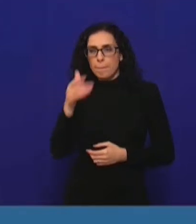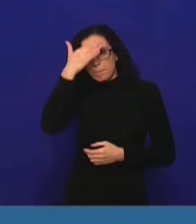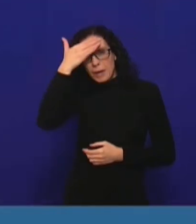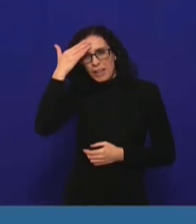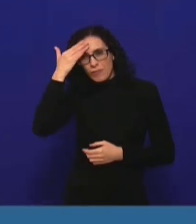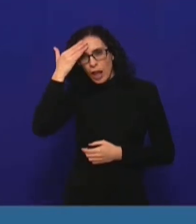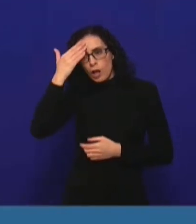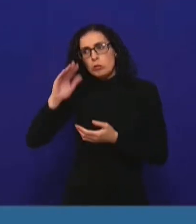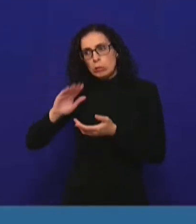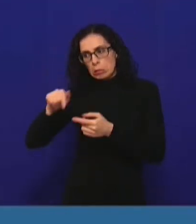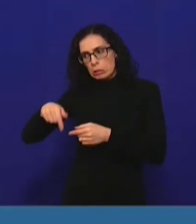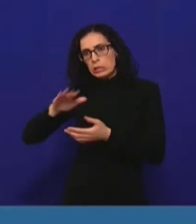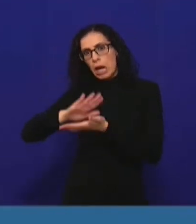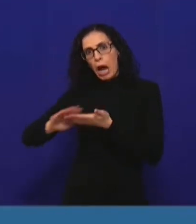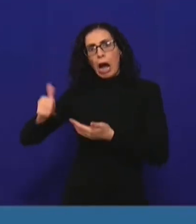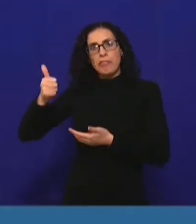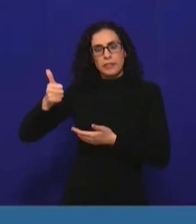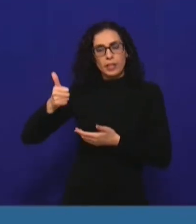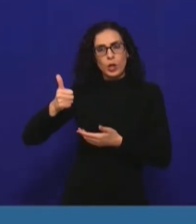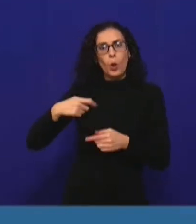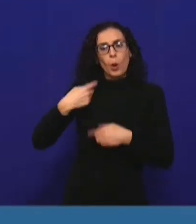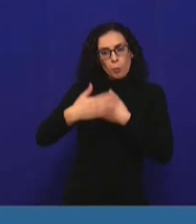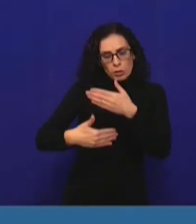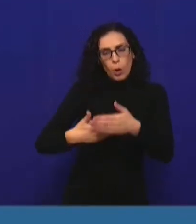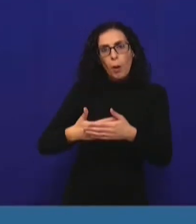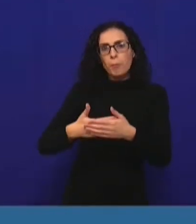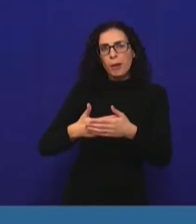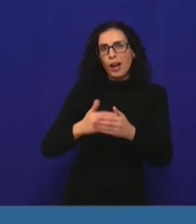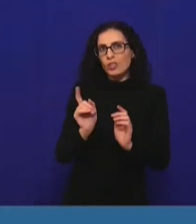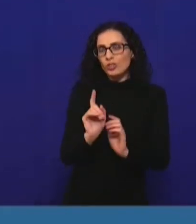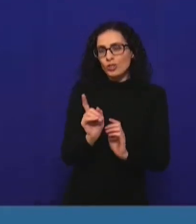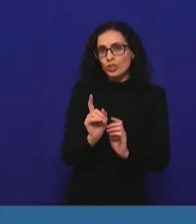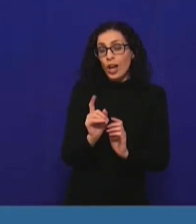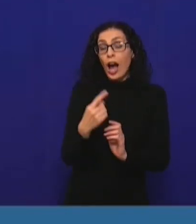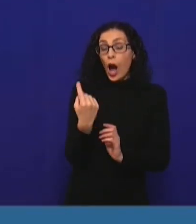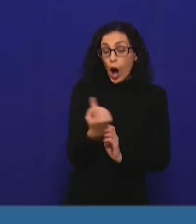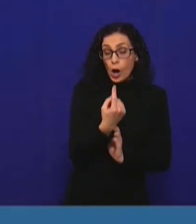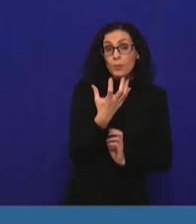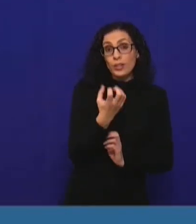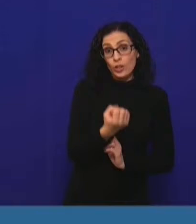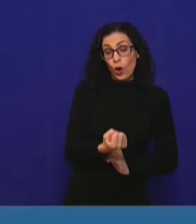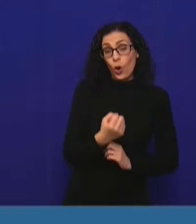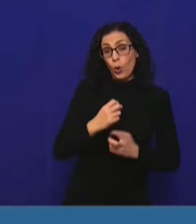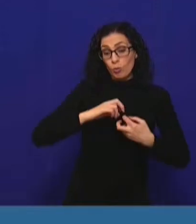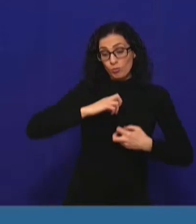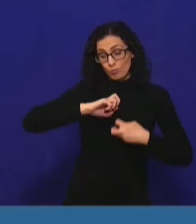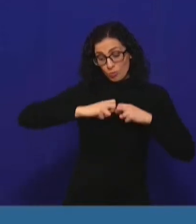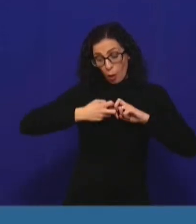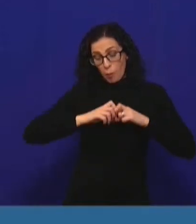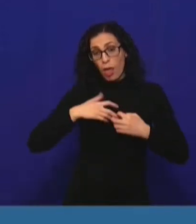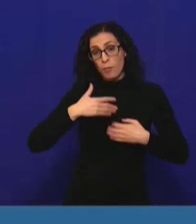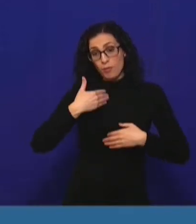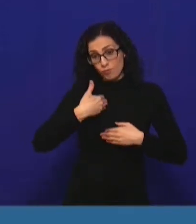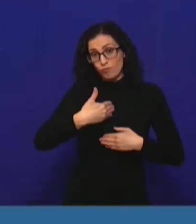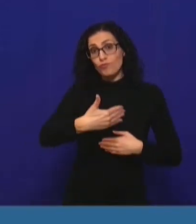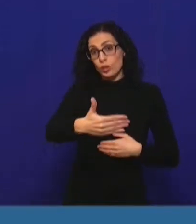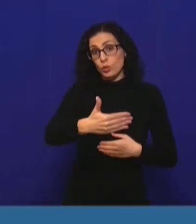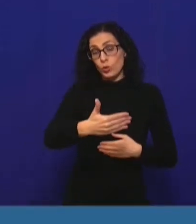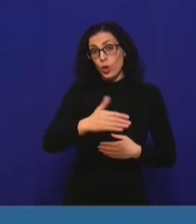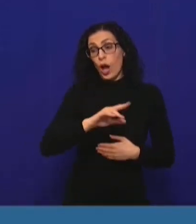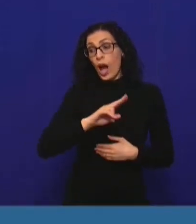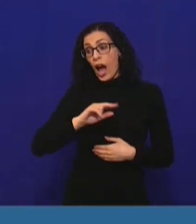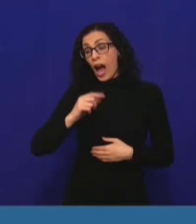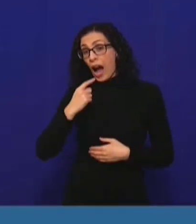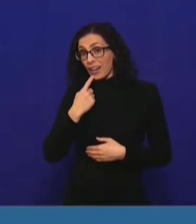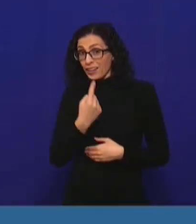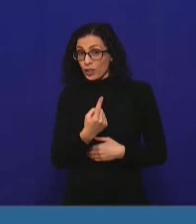jgħaddi żmien iva naraw li jkun hemm pazjenti li jkollhom dak li jgħidulhom il-long haul symptoms. U aħna nappellaw ukoll meta nkellmu lill-pazjenti